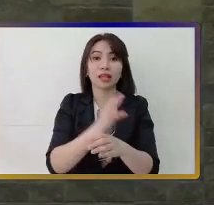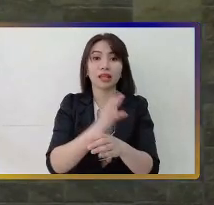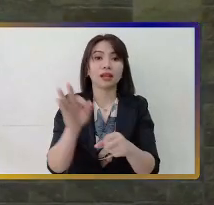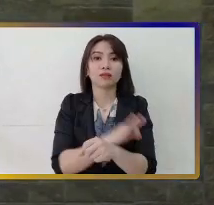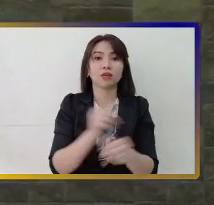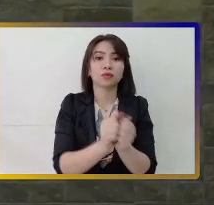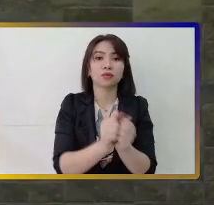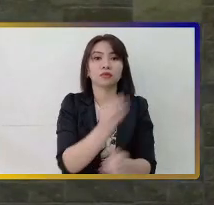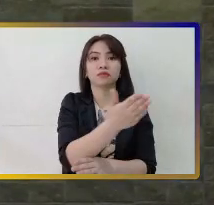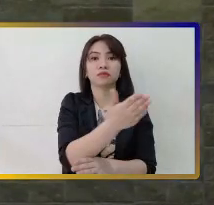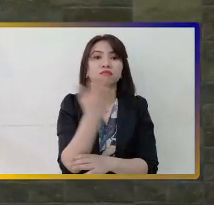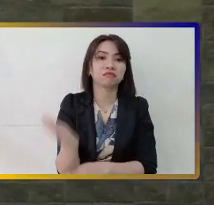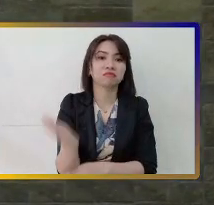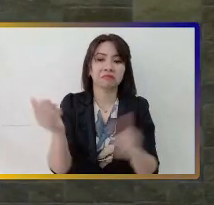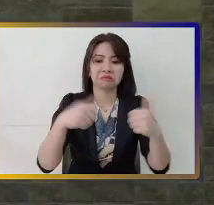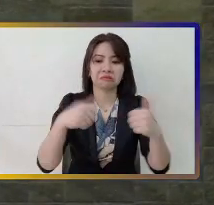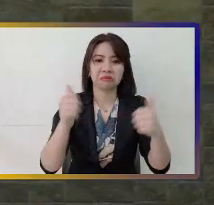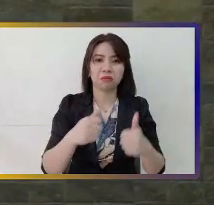Because affiliation